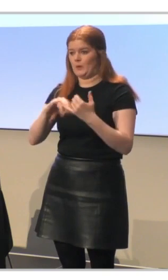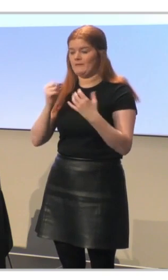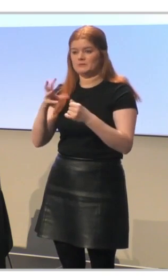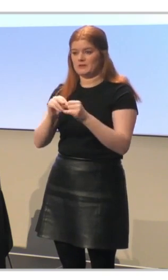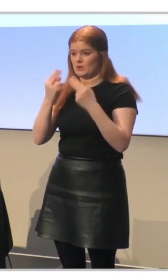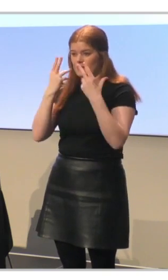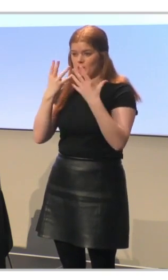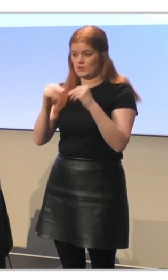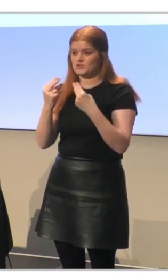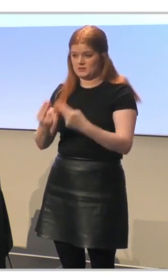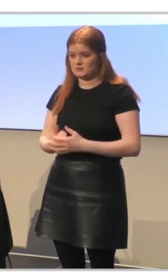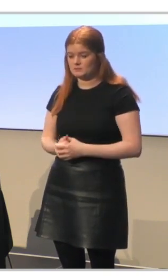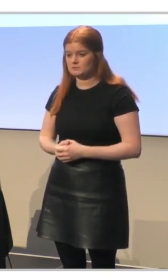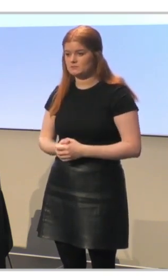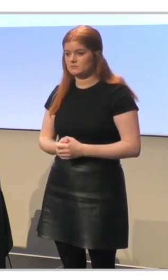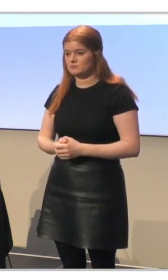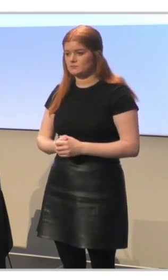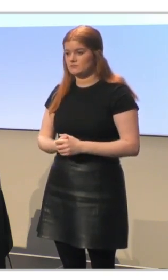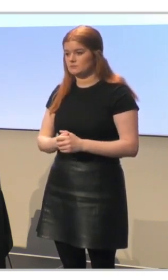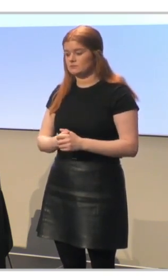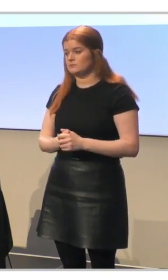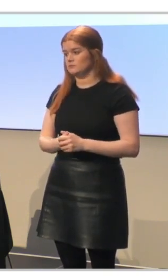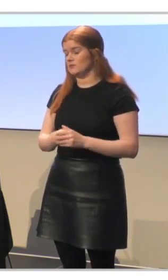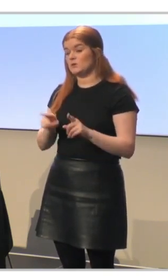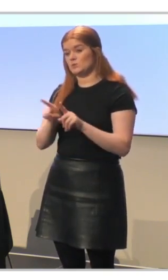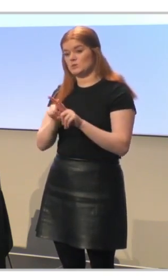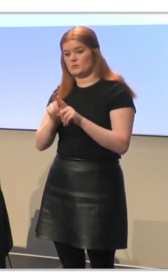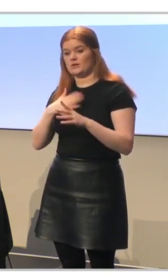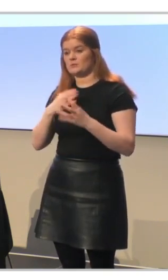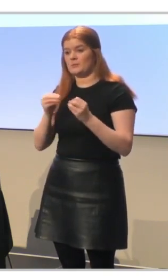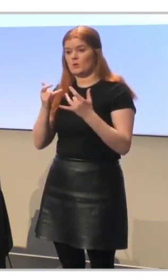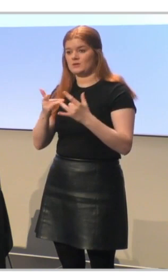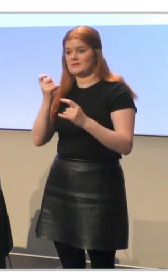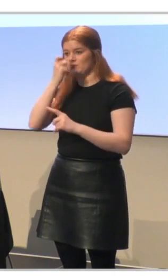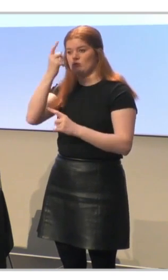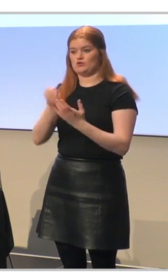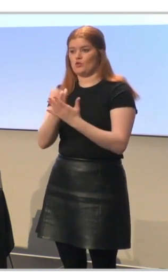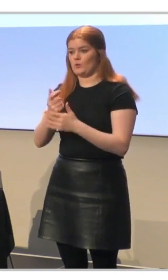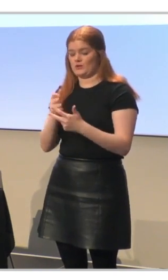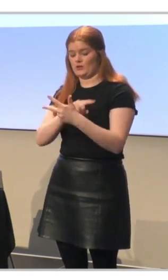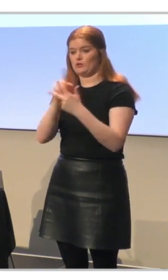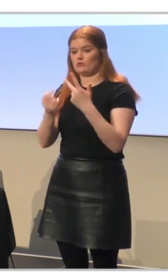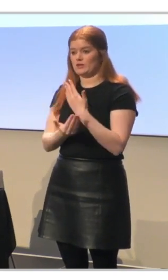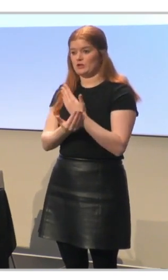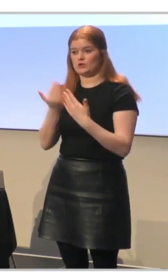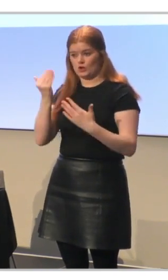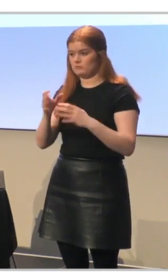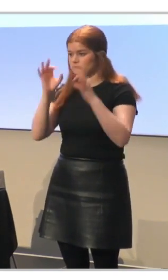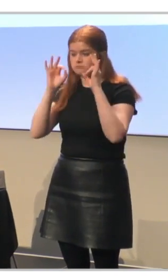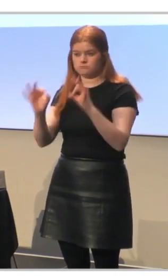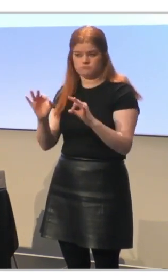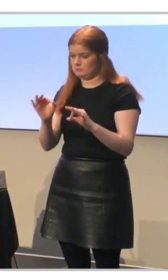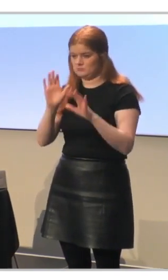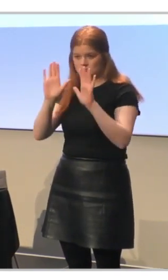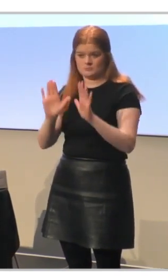needs. I will therefore share with you the inspirational stories of 3 young, incredible young